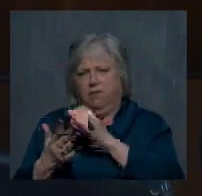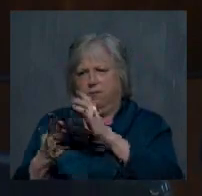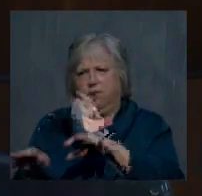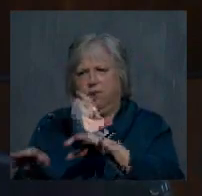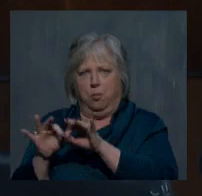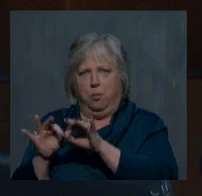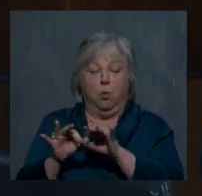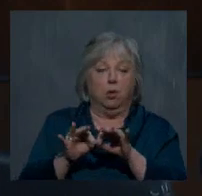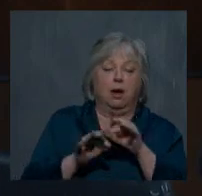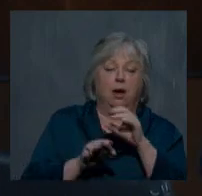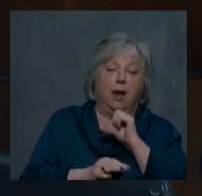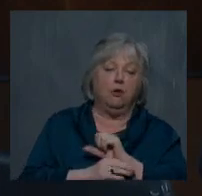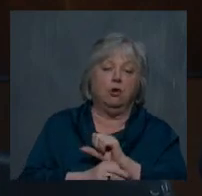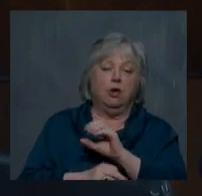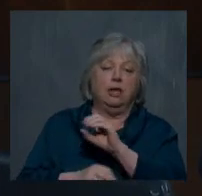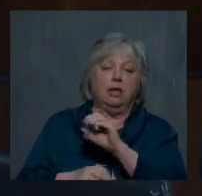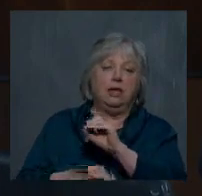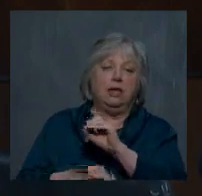0 to 3